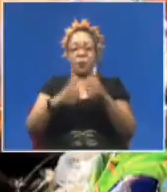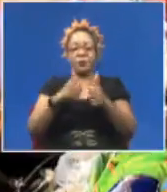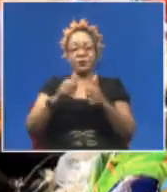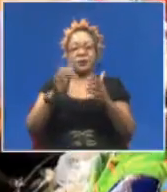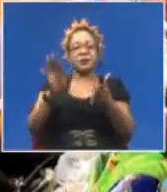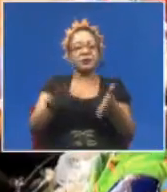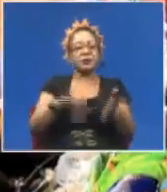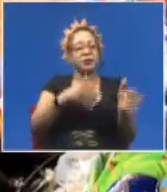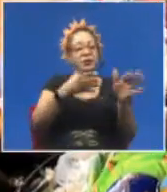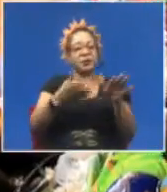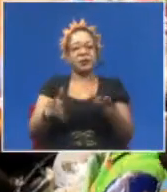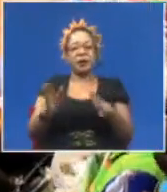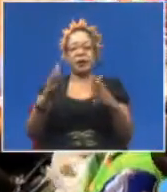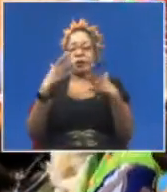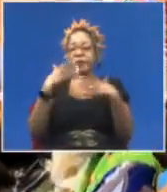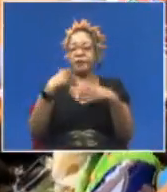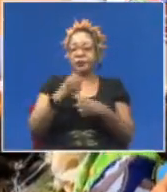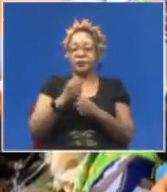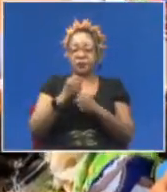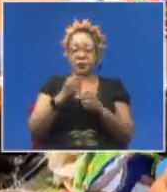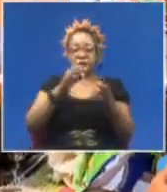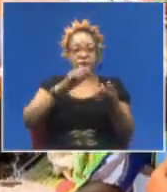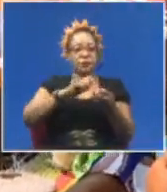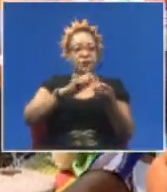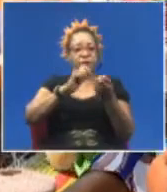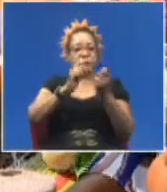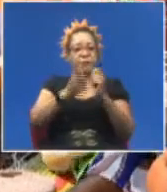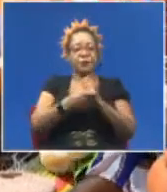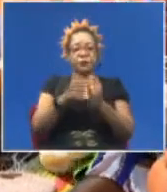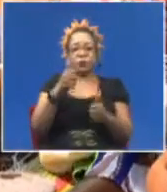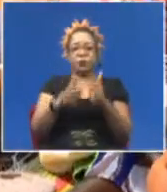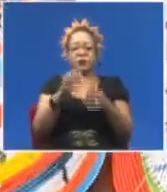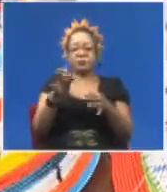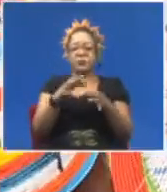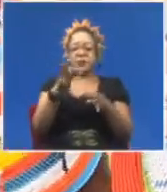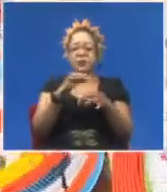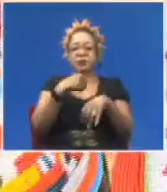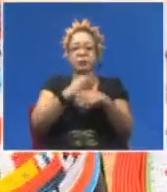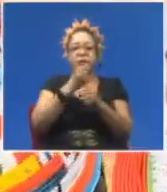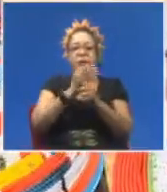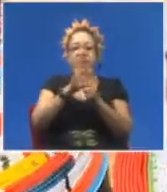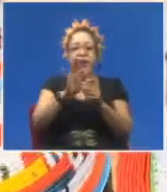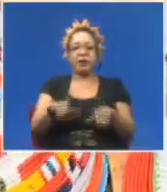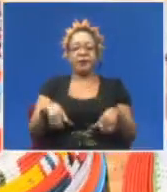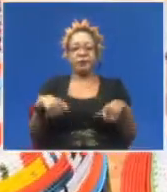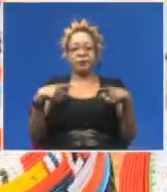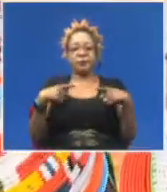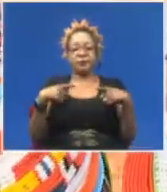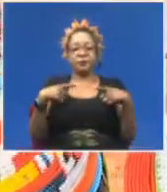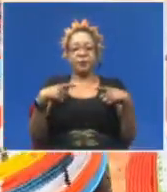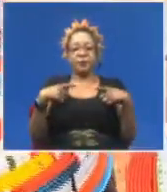confidence, a reflection of the transformation these beads have brought into their lives.